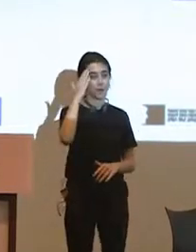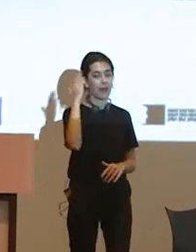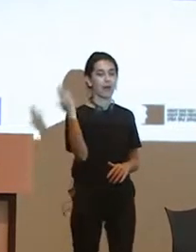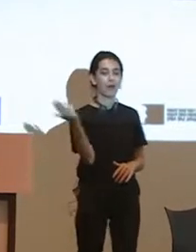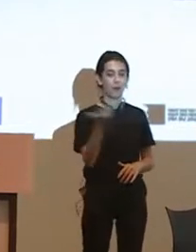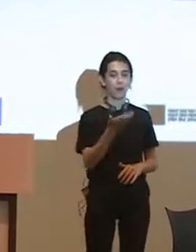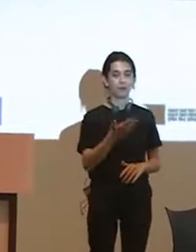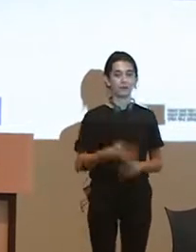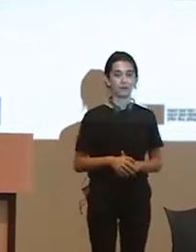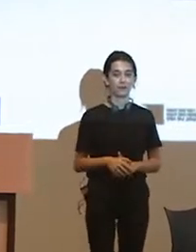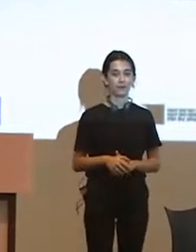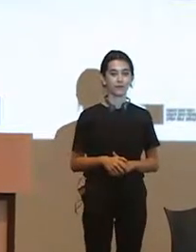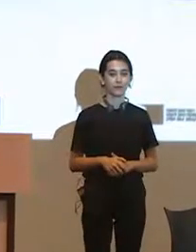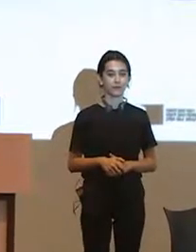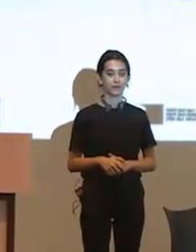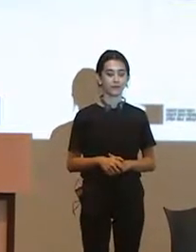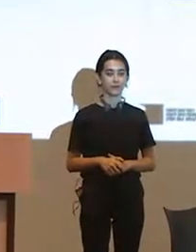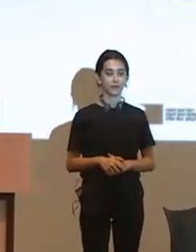hi